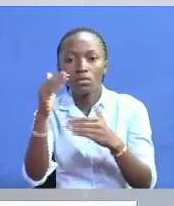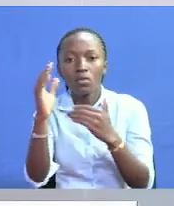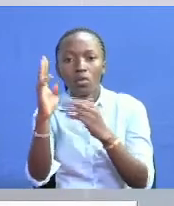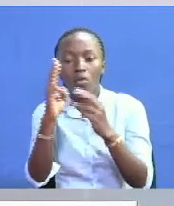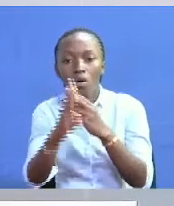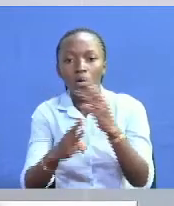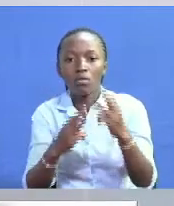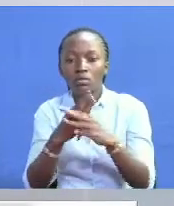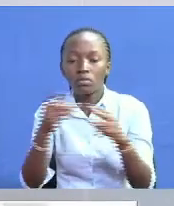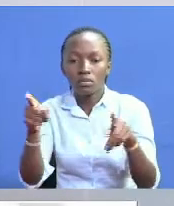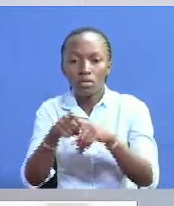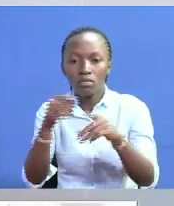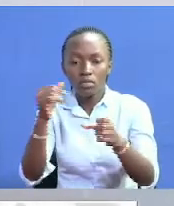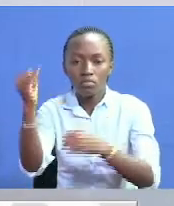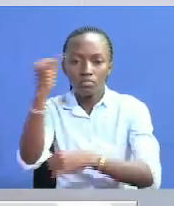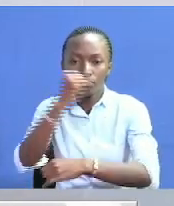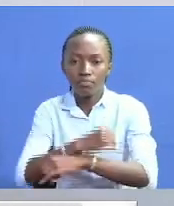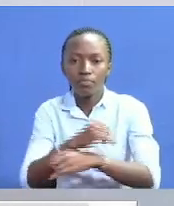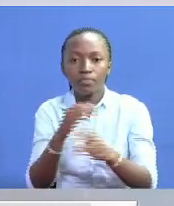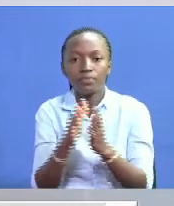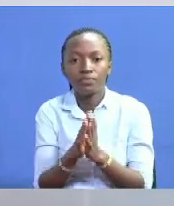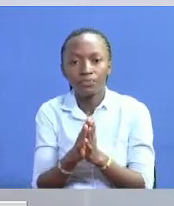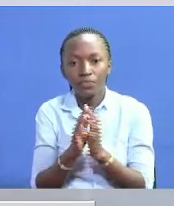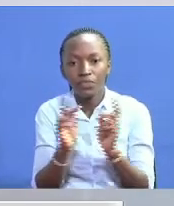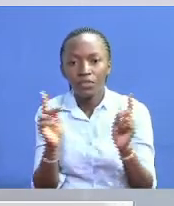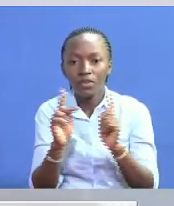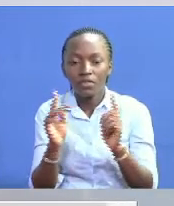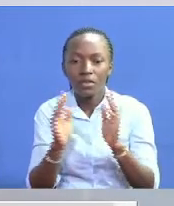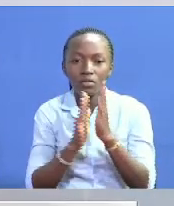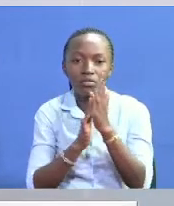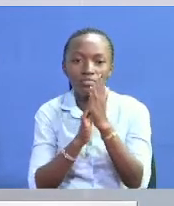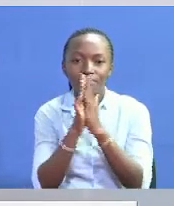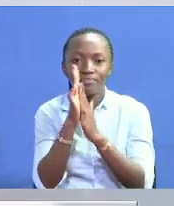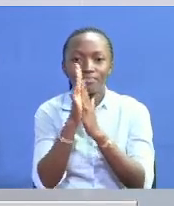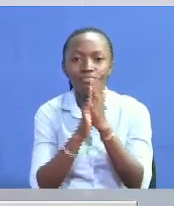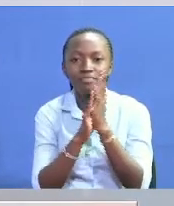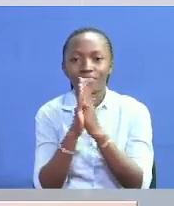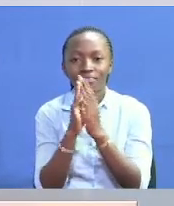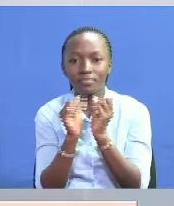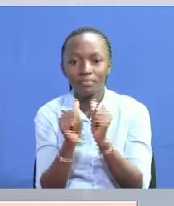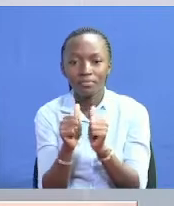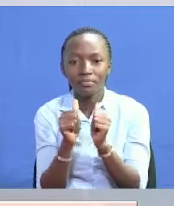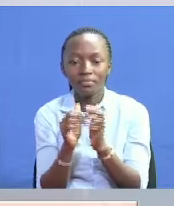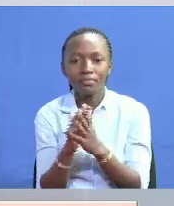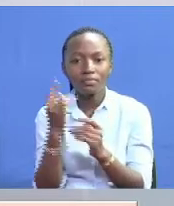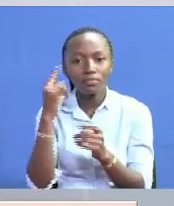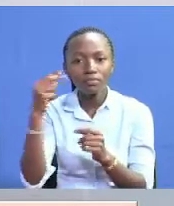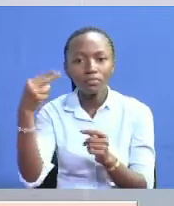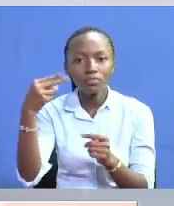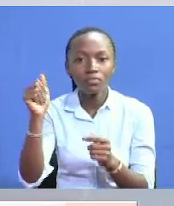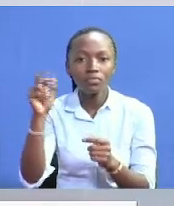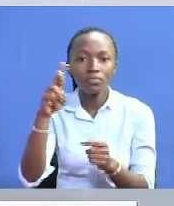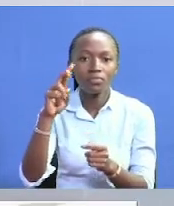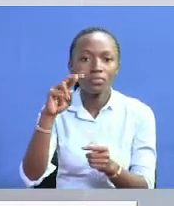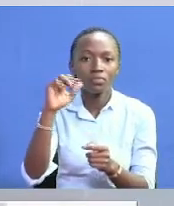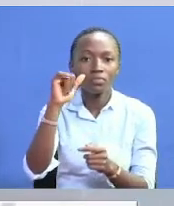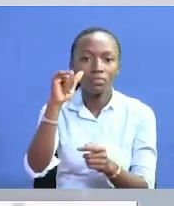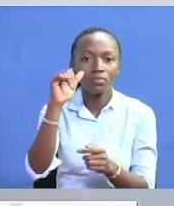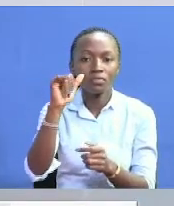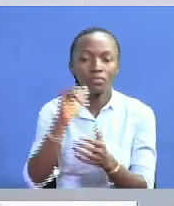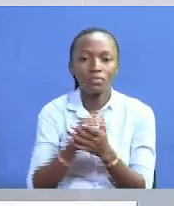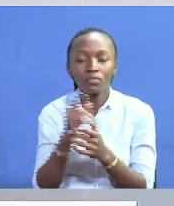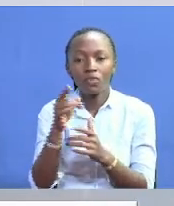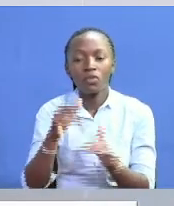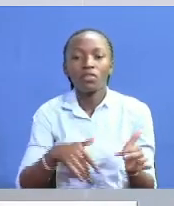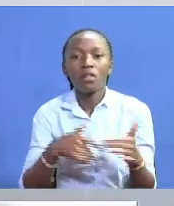Right, amazing. So, for you, Harrison, what do you feel are the needs of your electorates that when you clinch this position,